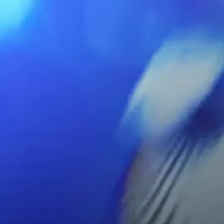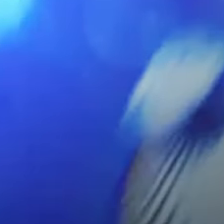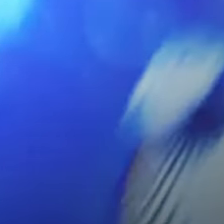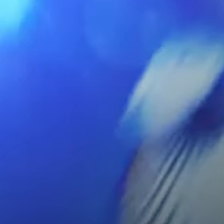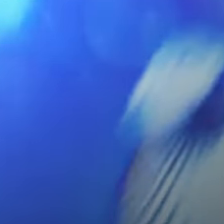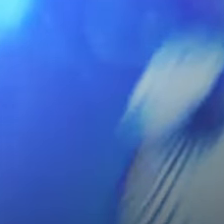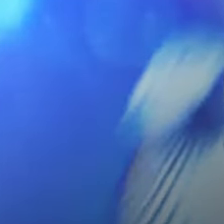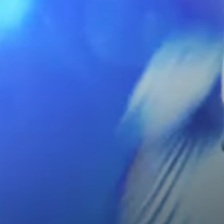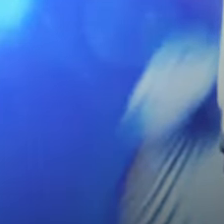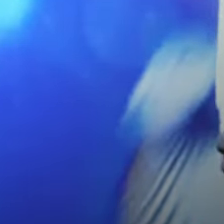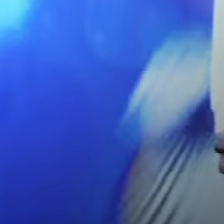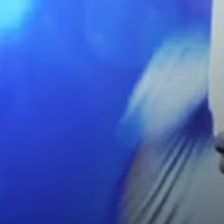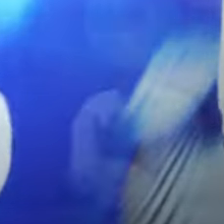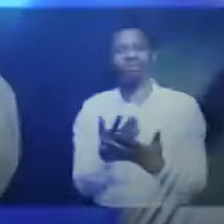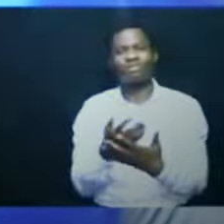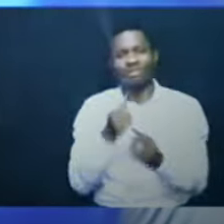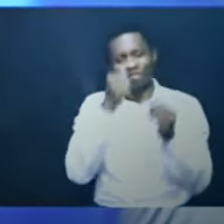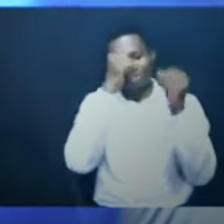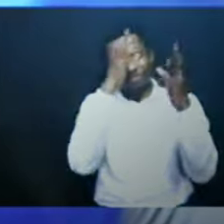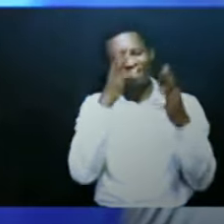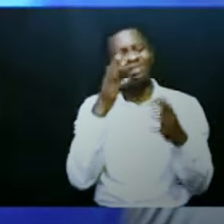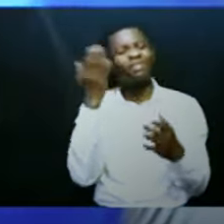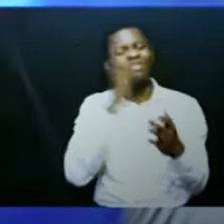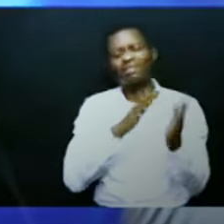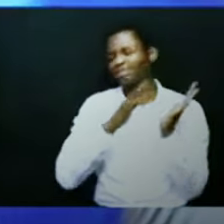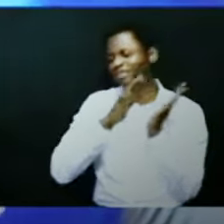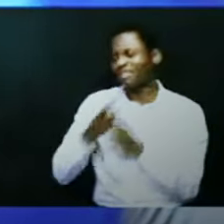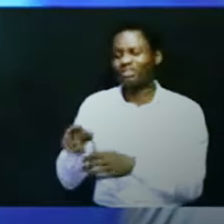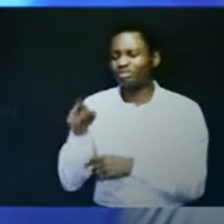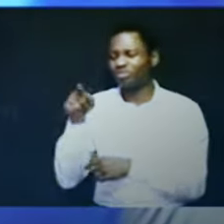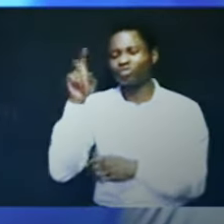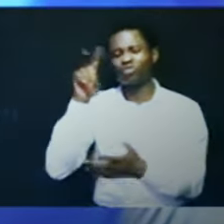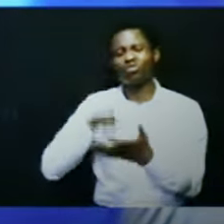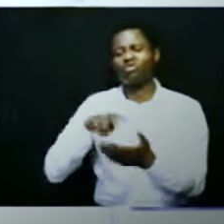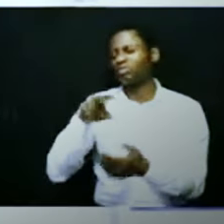son. And the father is never going to abandon you in